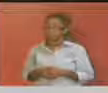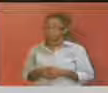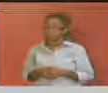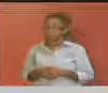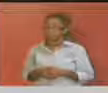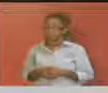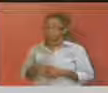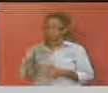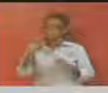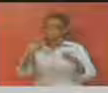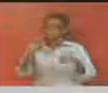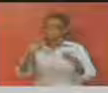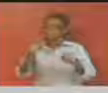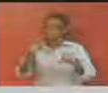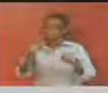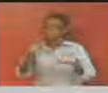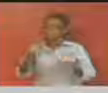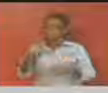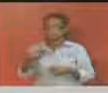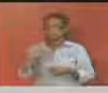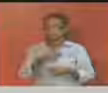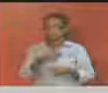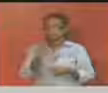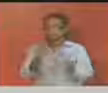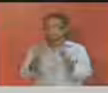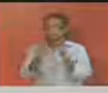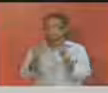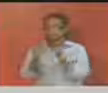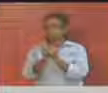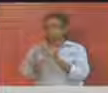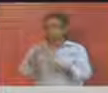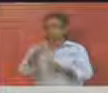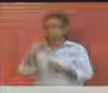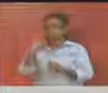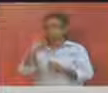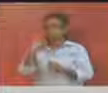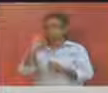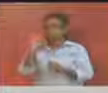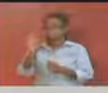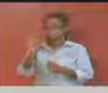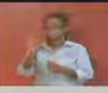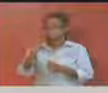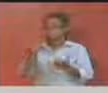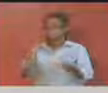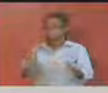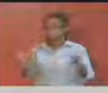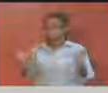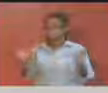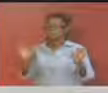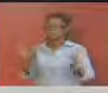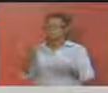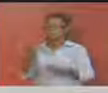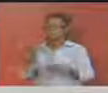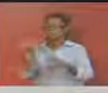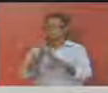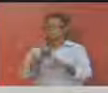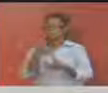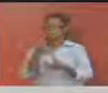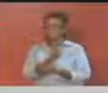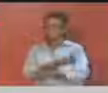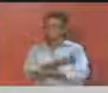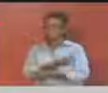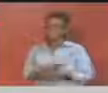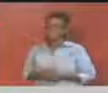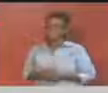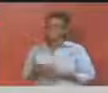do have an arrangement with IDB for funding of vaccines. And also, as I stated before, we do have a funding arrangement with